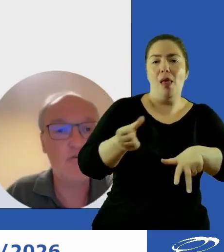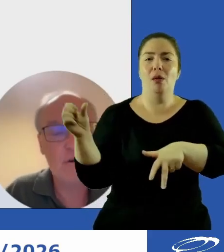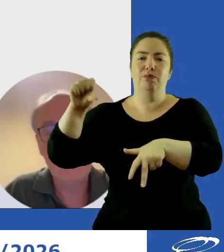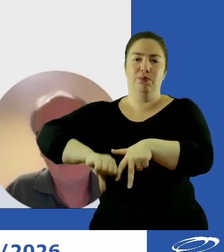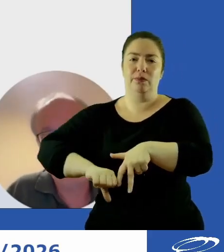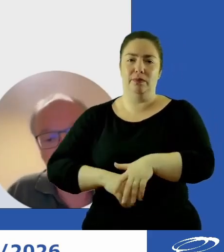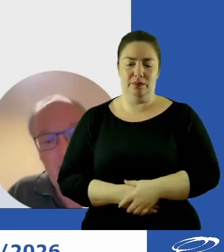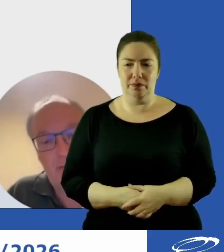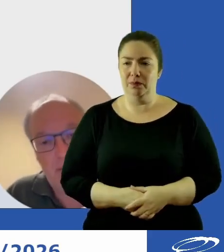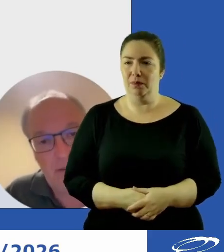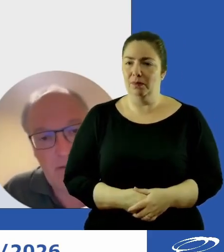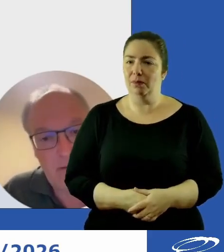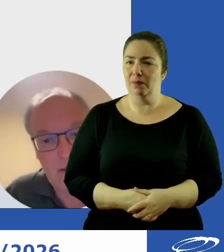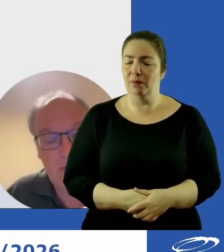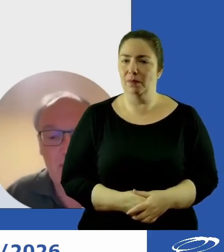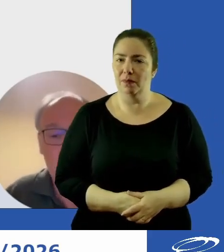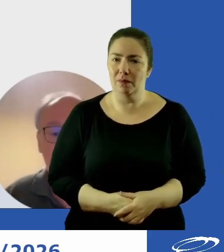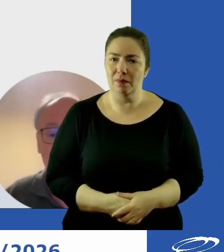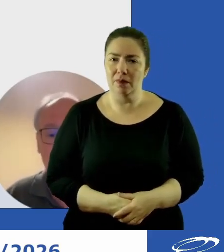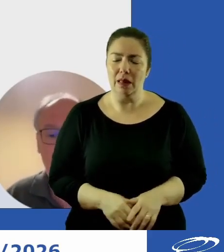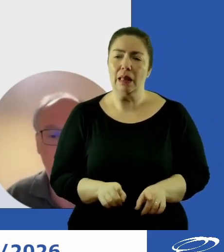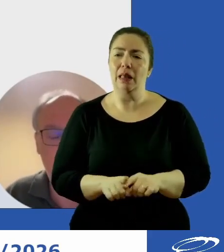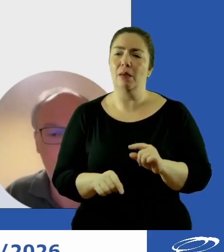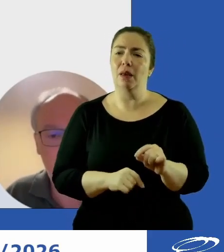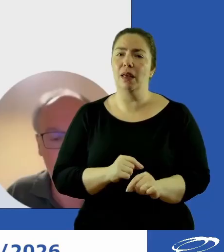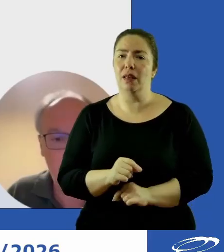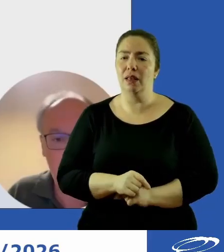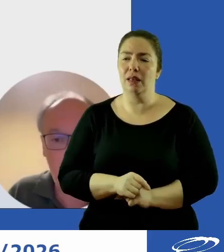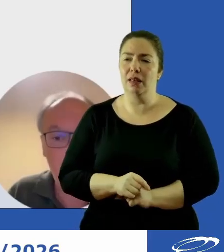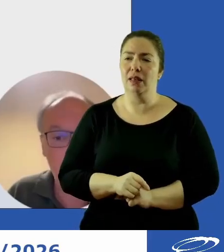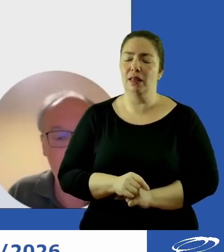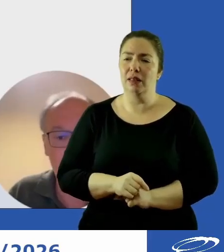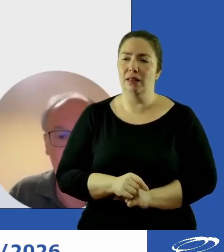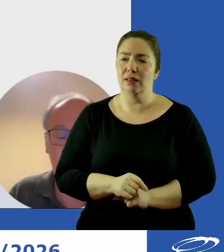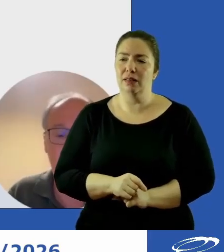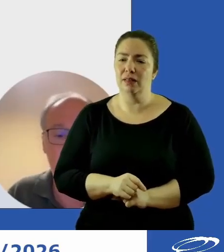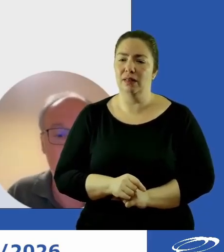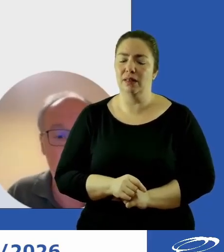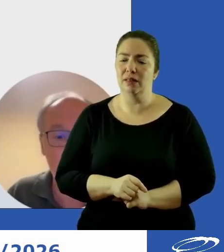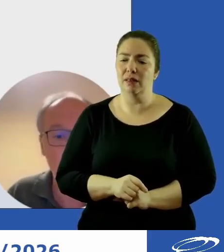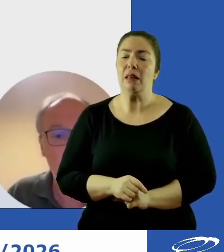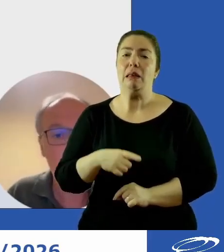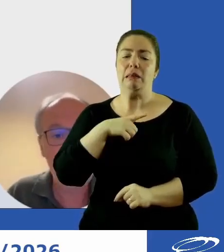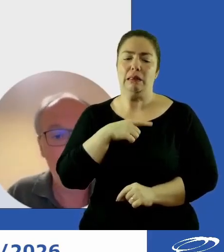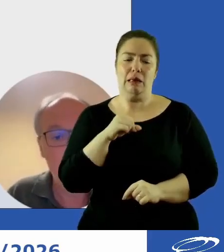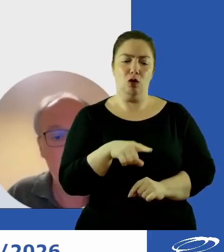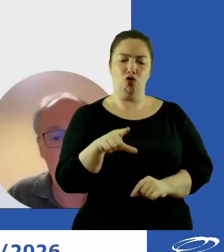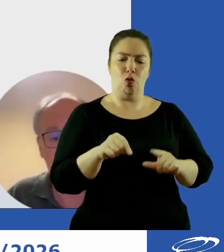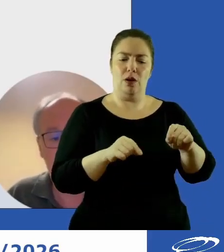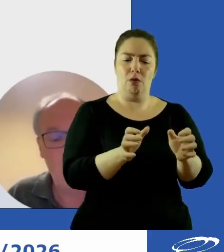administered can be achieved using the regular dosages of these drugs. And